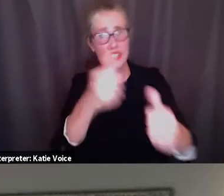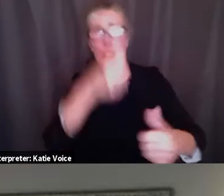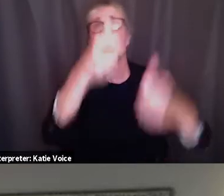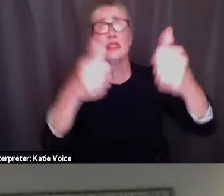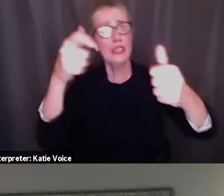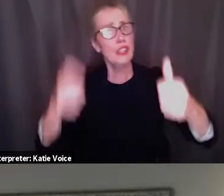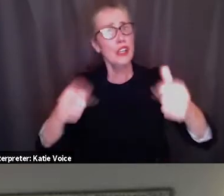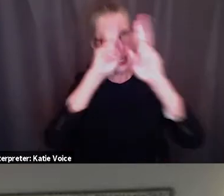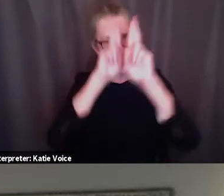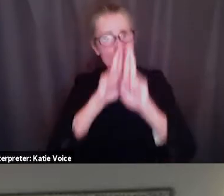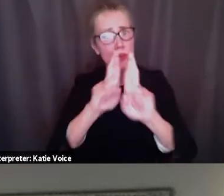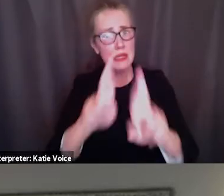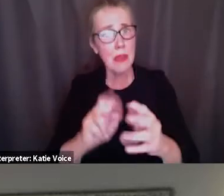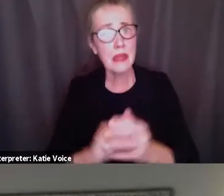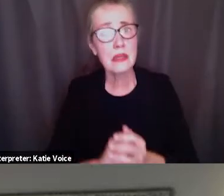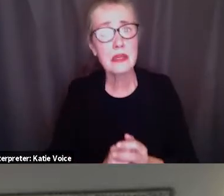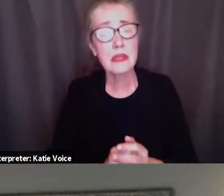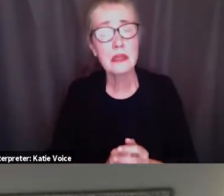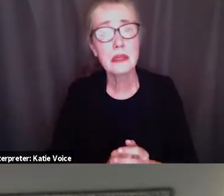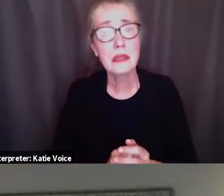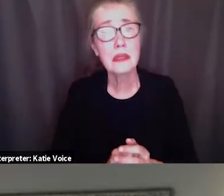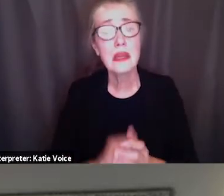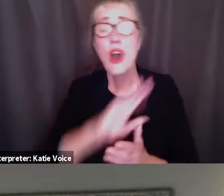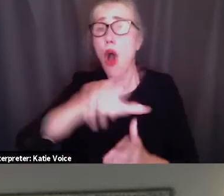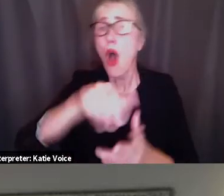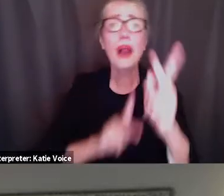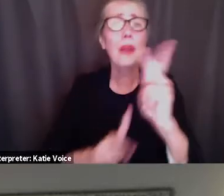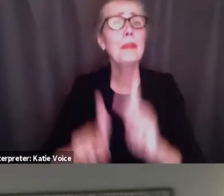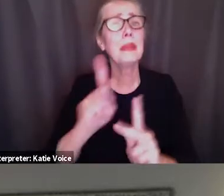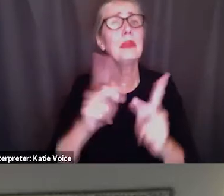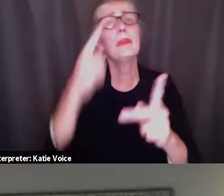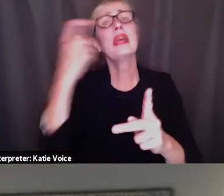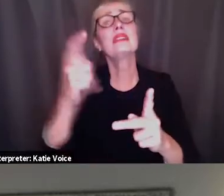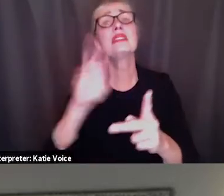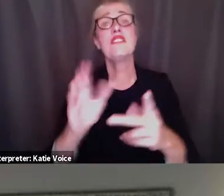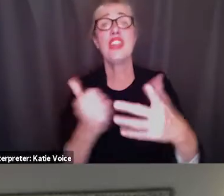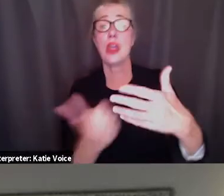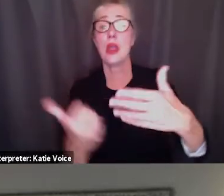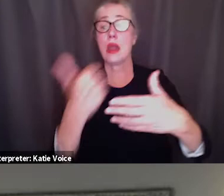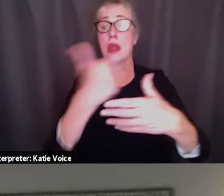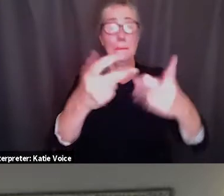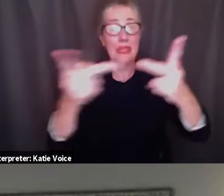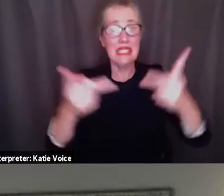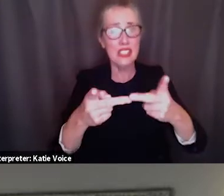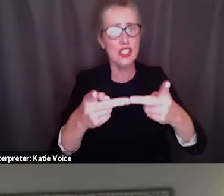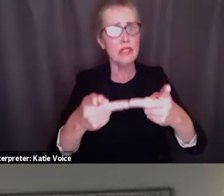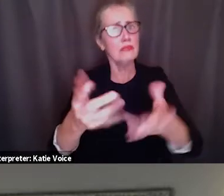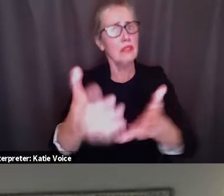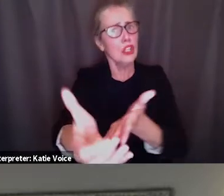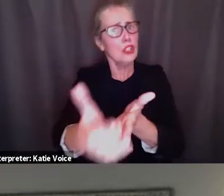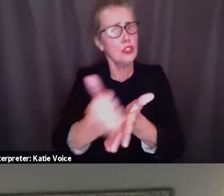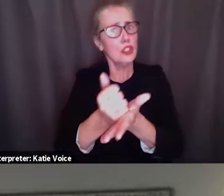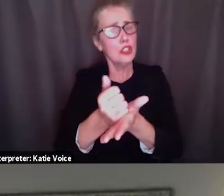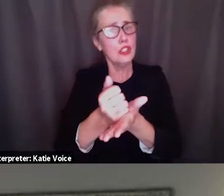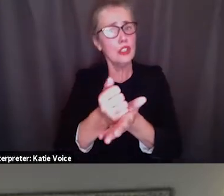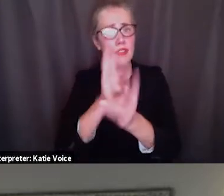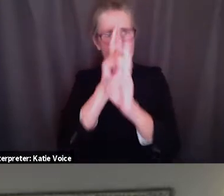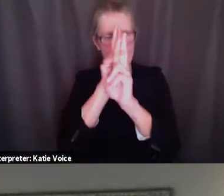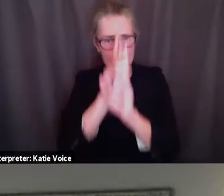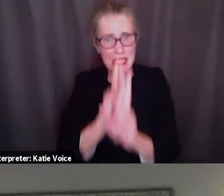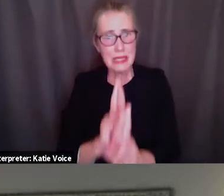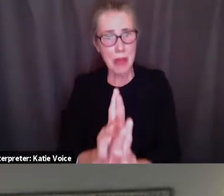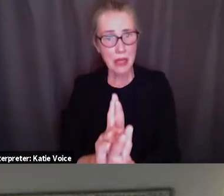believe everyone deserves respect because of their position. And then I find that I